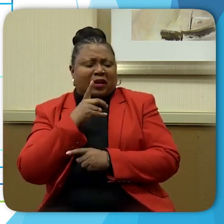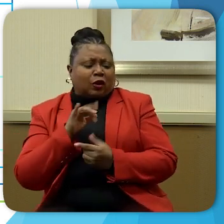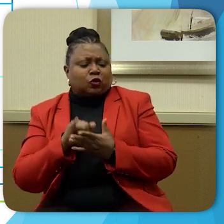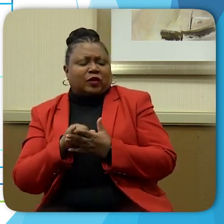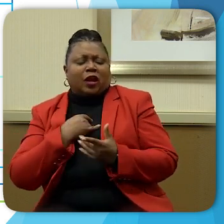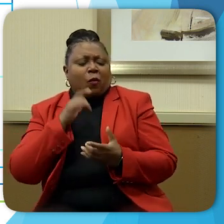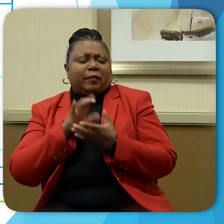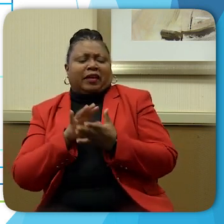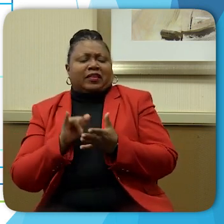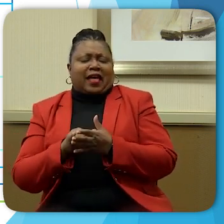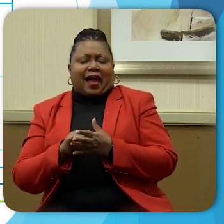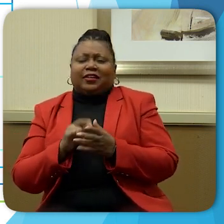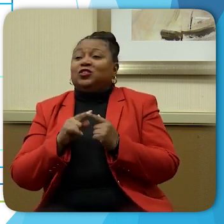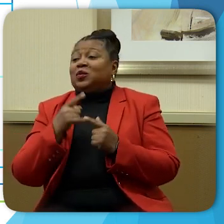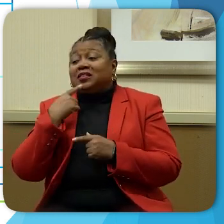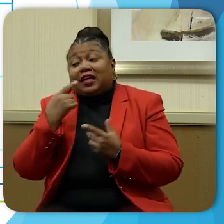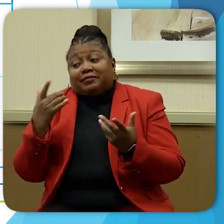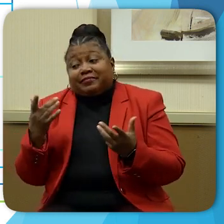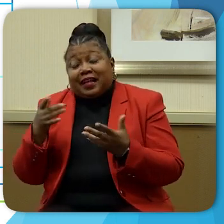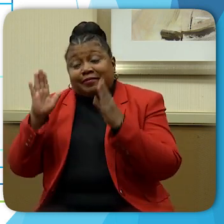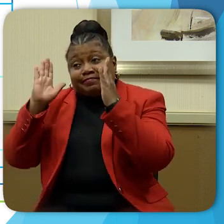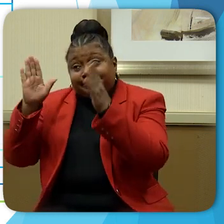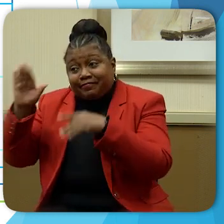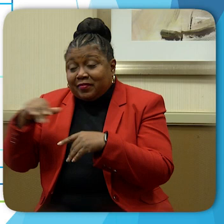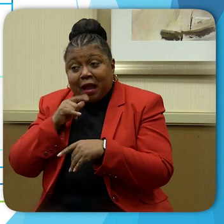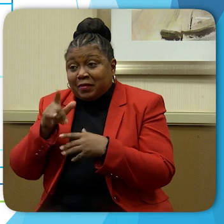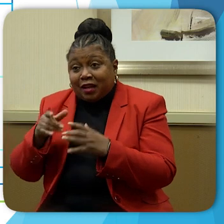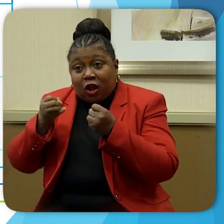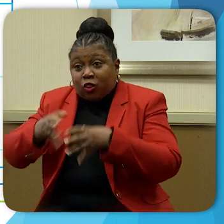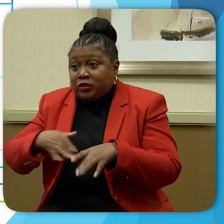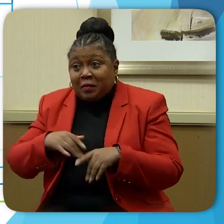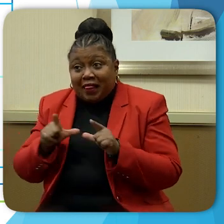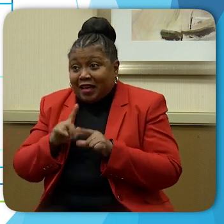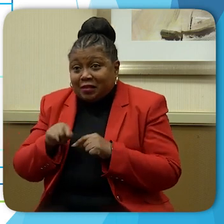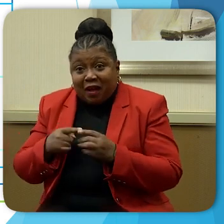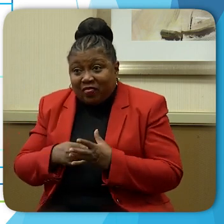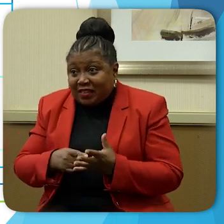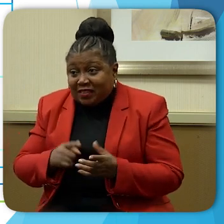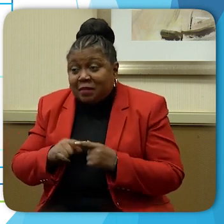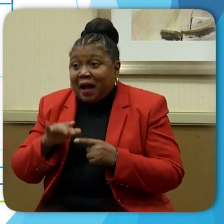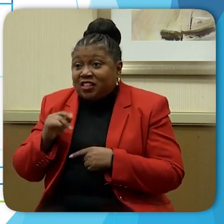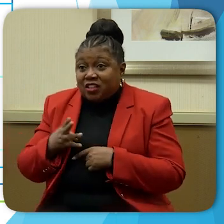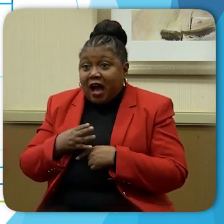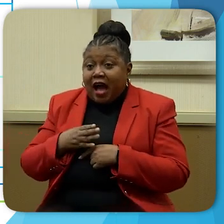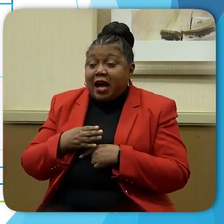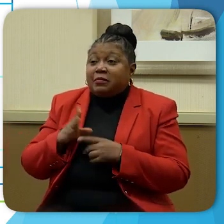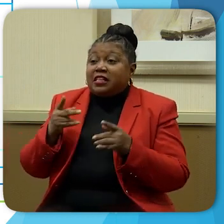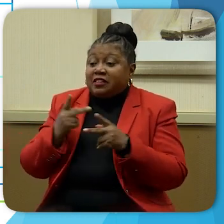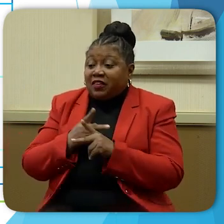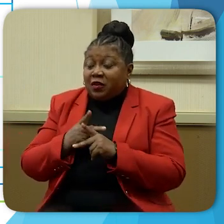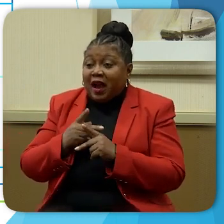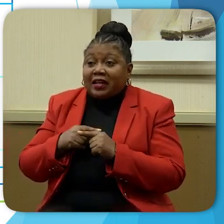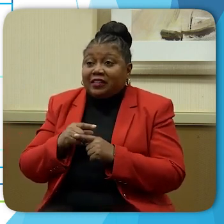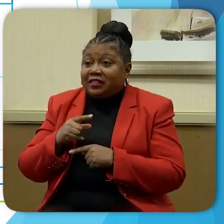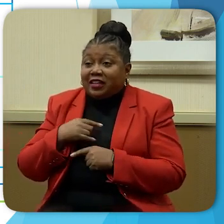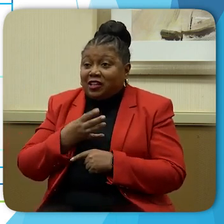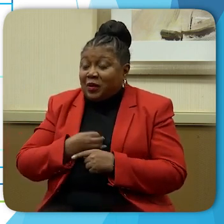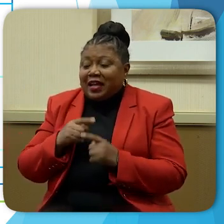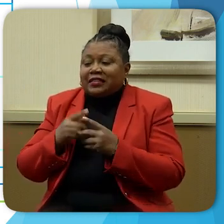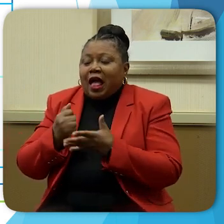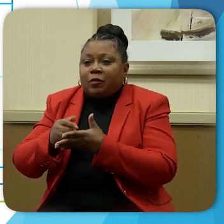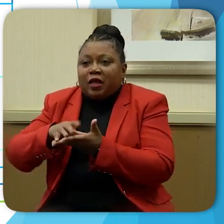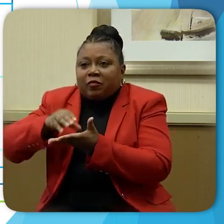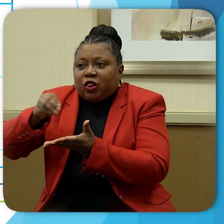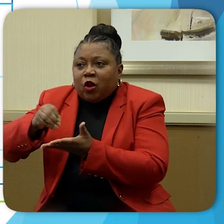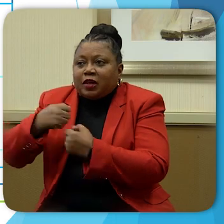do that, we don't believe in that, you could say, listen, I'm not going to lose my license over this, right? My job isn't to figure out if your kid is trans or not. It's to help